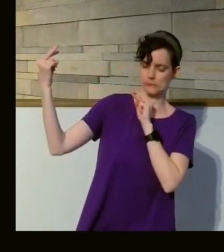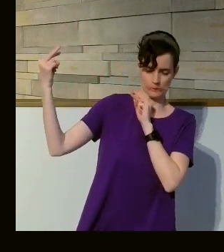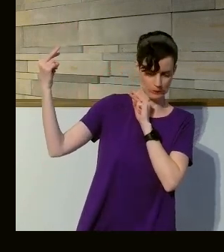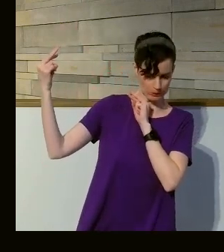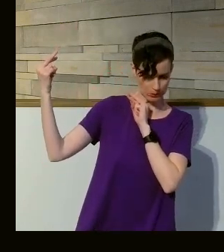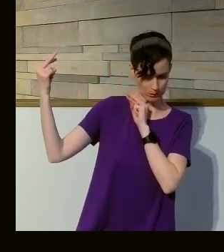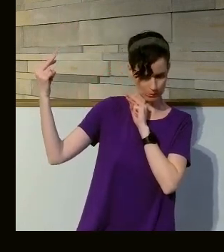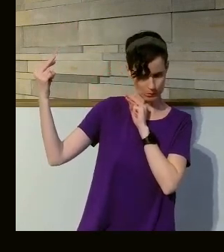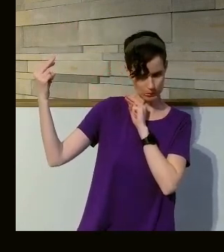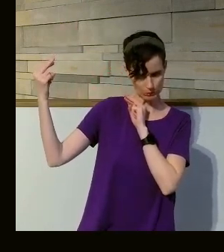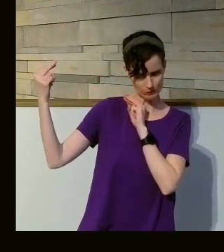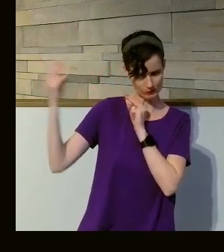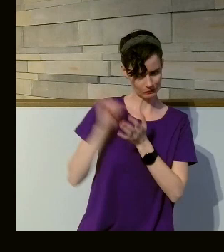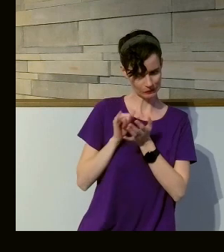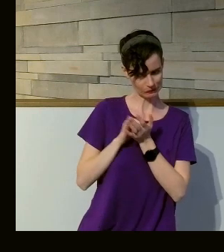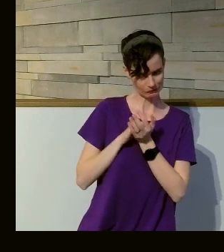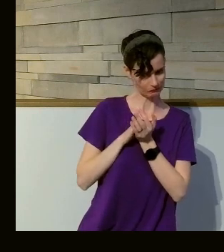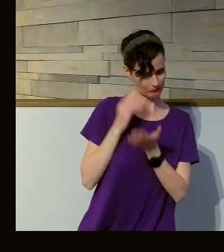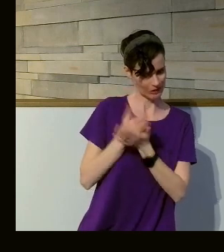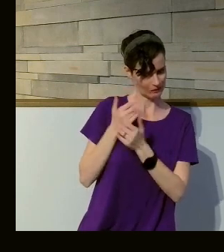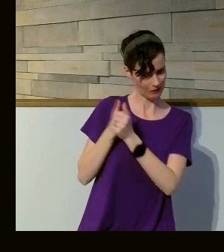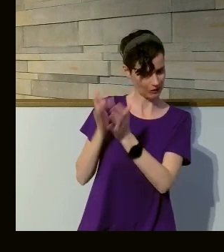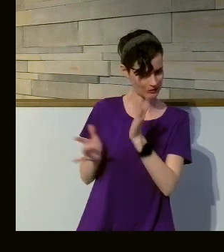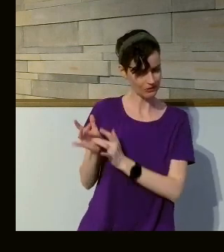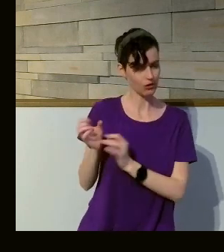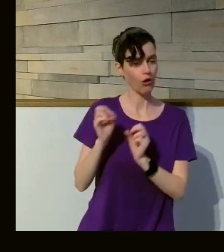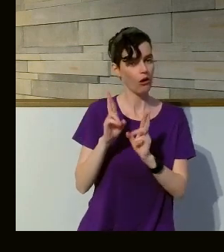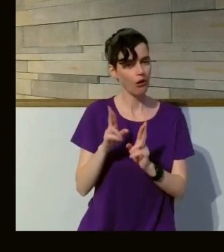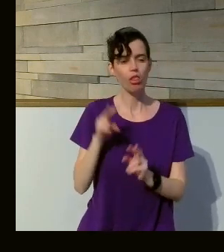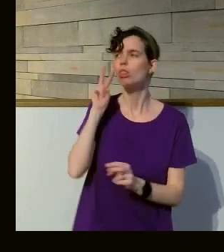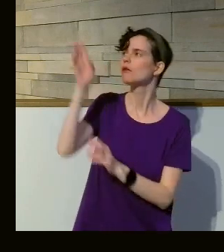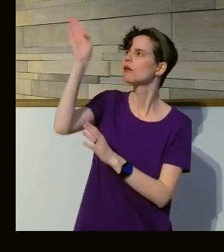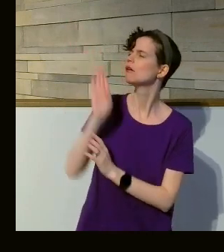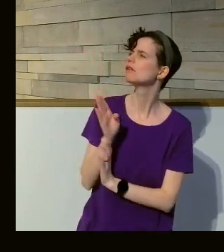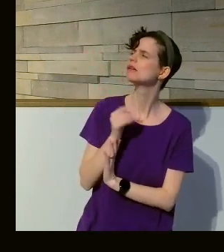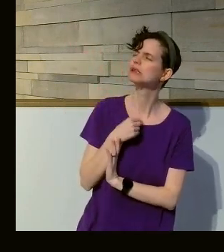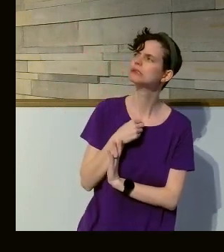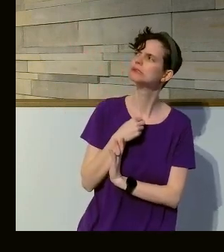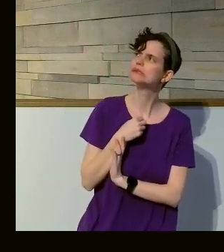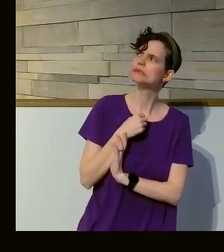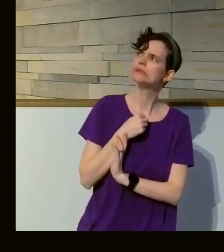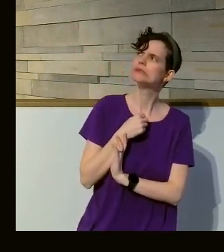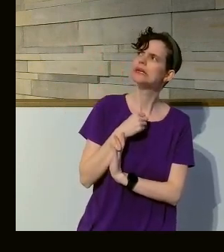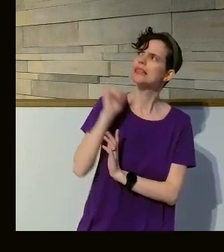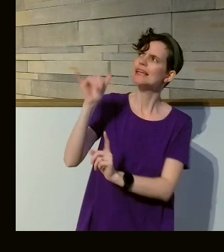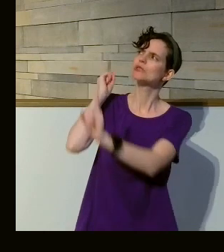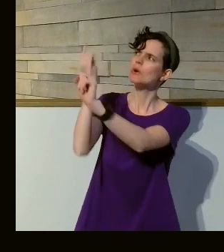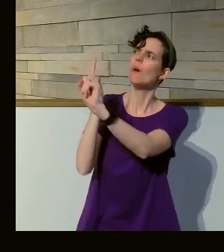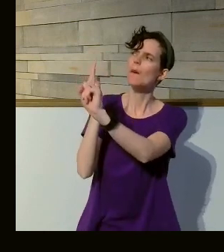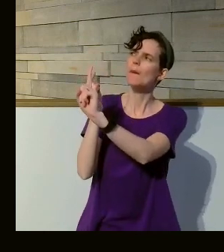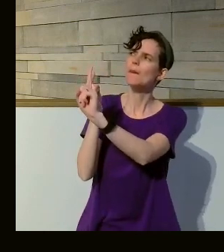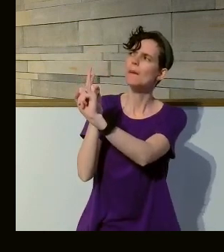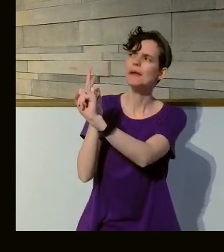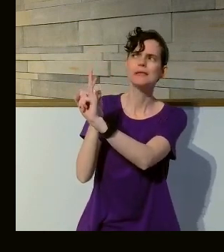we can throw up our hands and say it's impossible and quit following Jesus. Or we can look to God and say, you know what, Lord? There's the goal. It